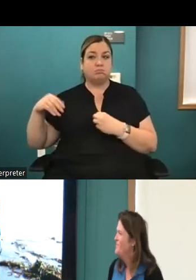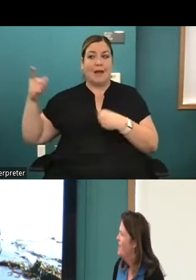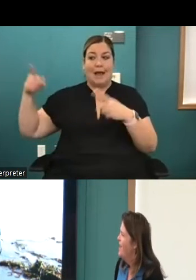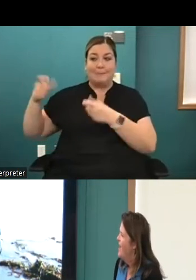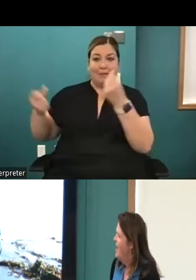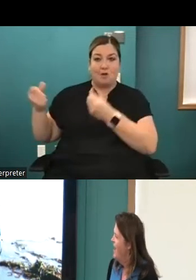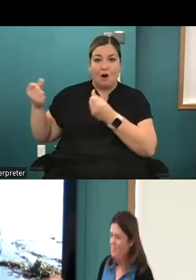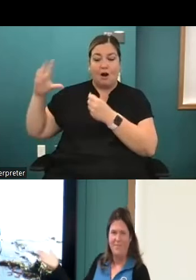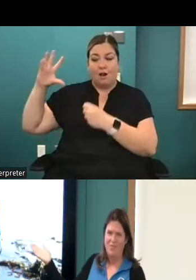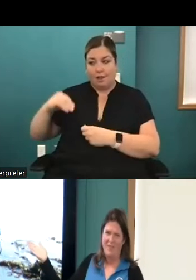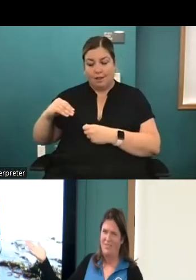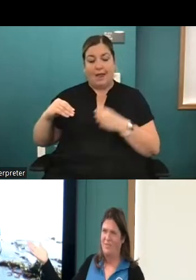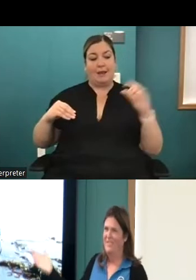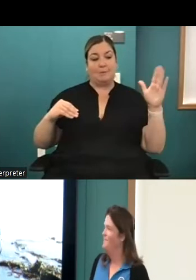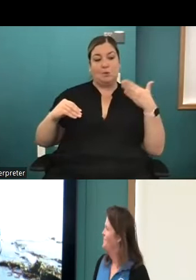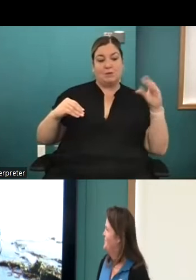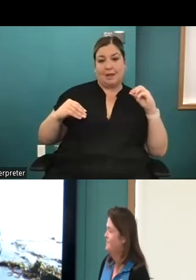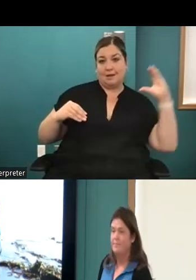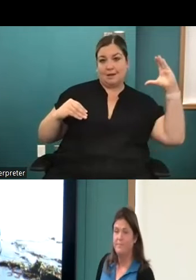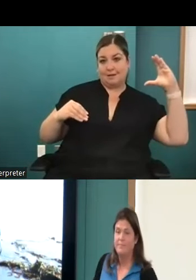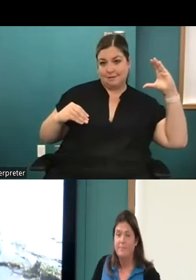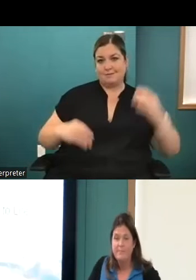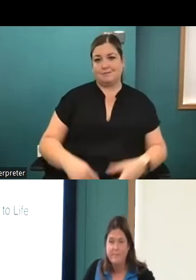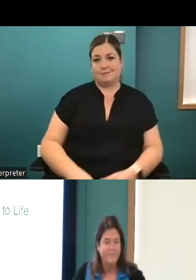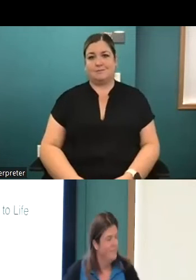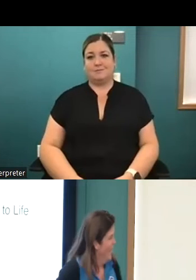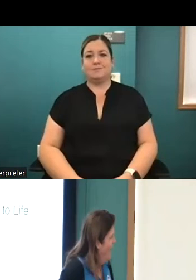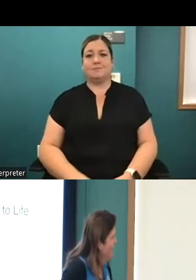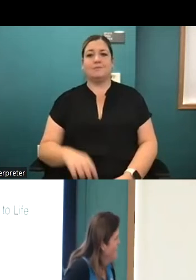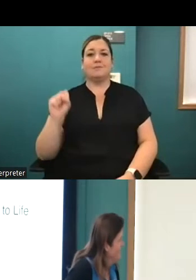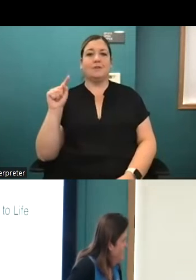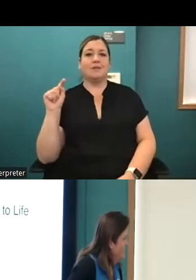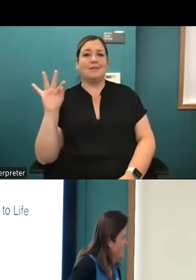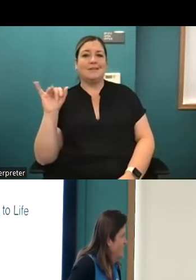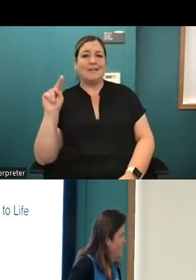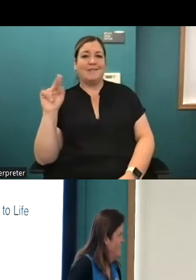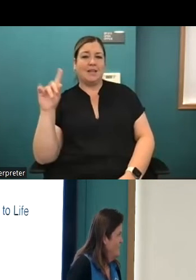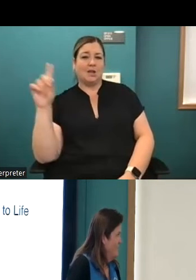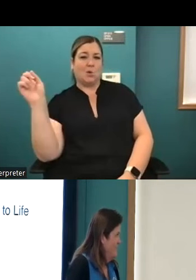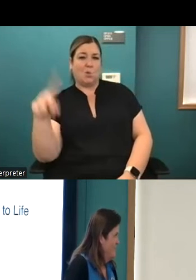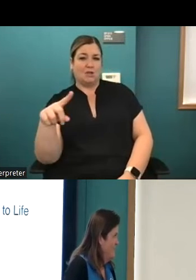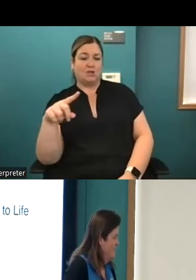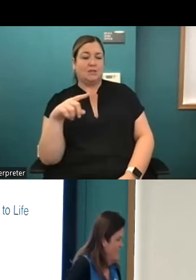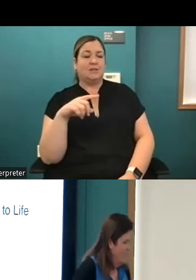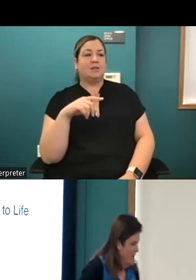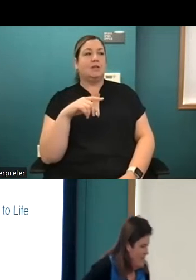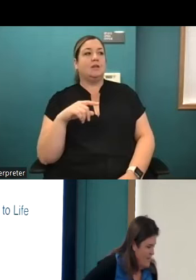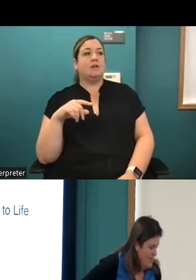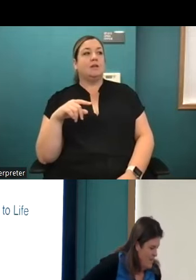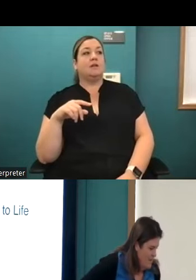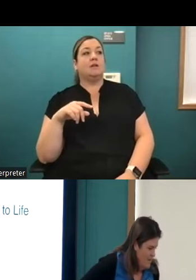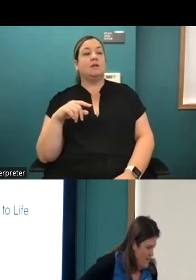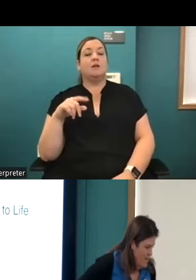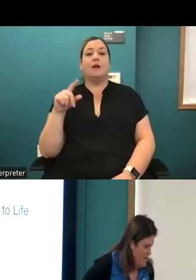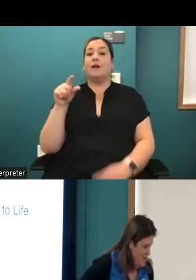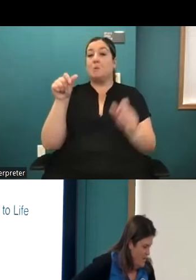so Wait, this is me in St. George again. A follow-up question to Heidi's question. Is